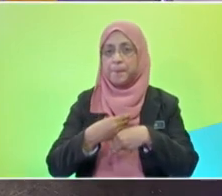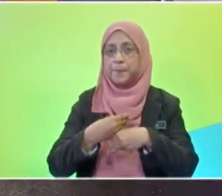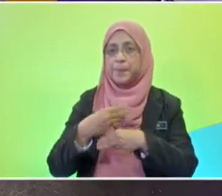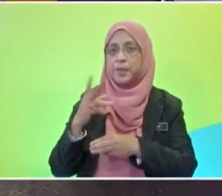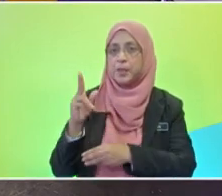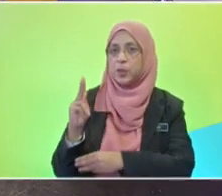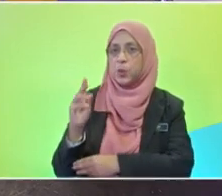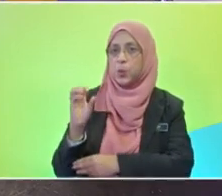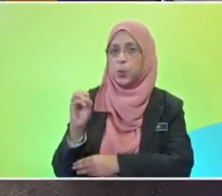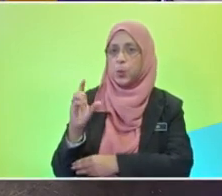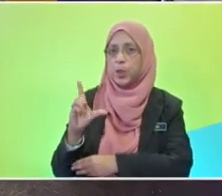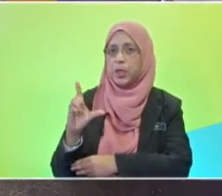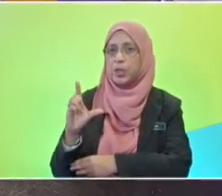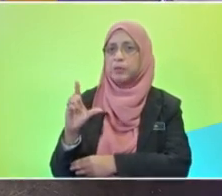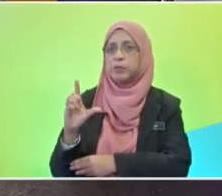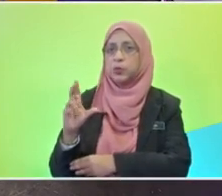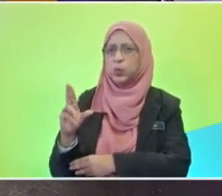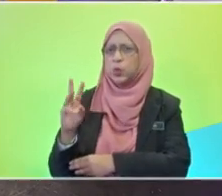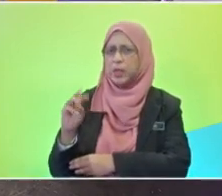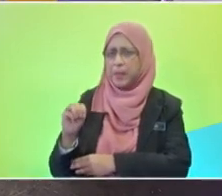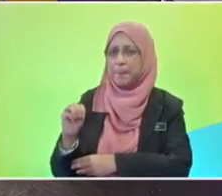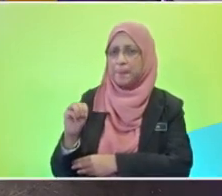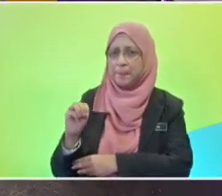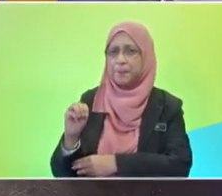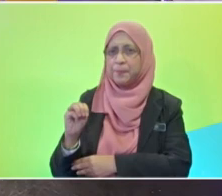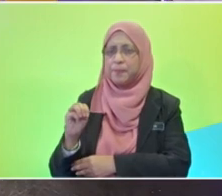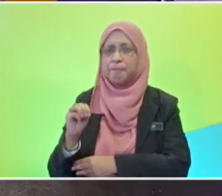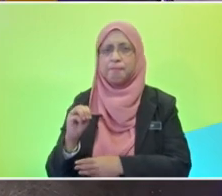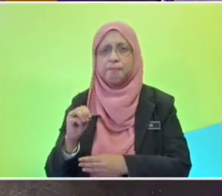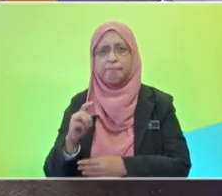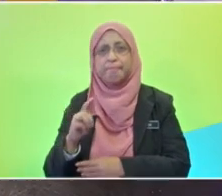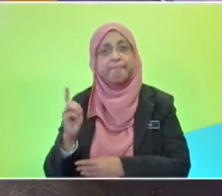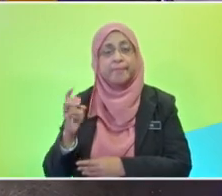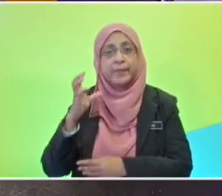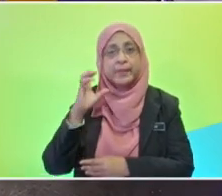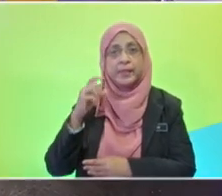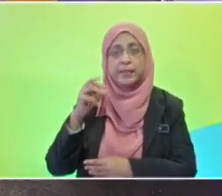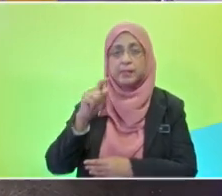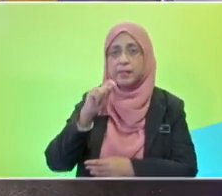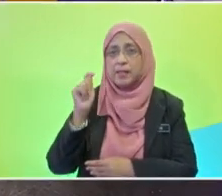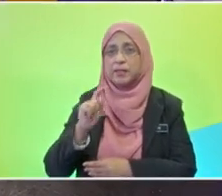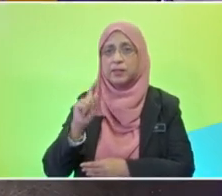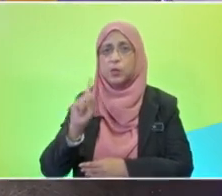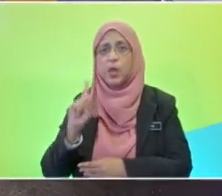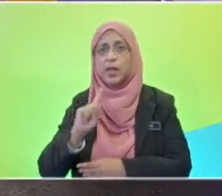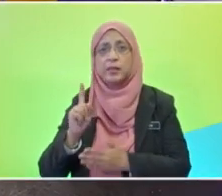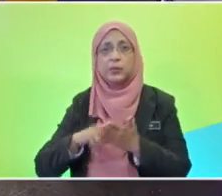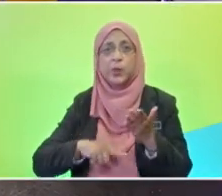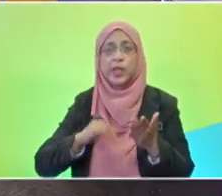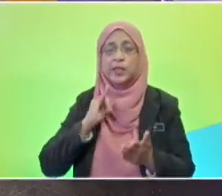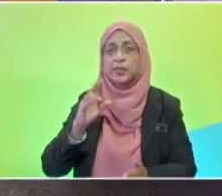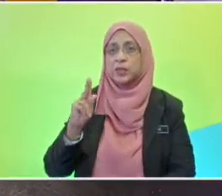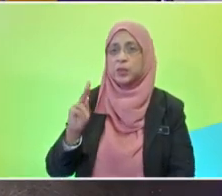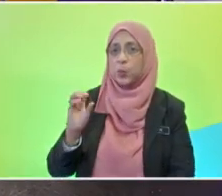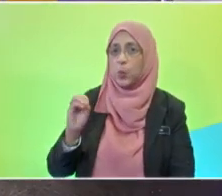column. You were asking me just yes. now, Chris, when you came to my open house, you asked me what is the column? Okay, yeah. A